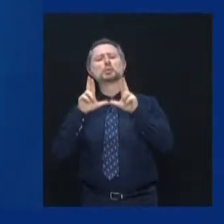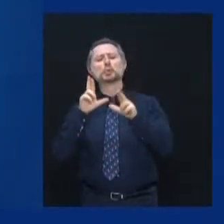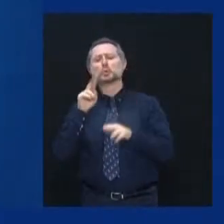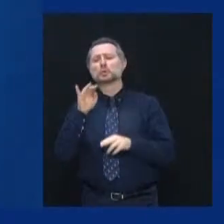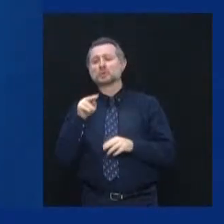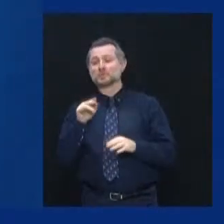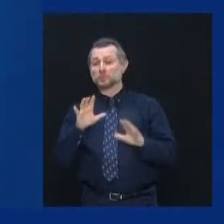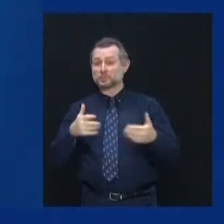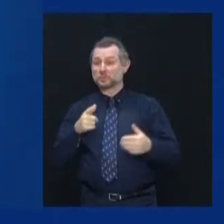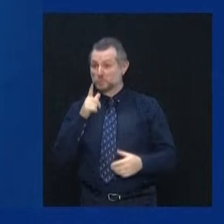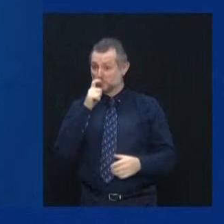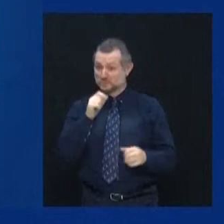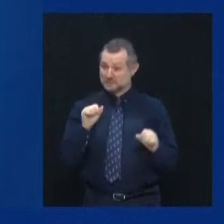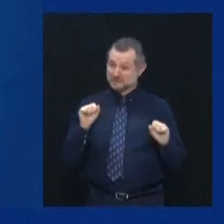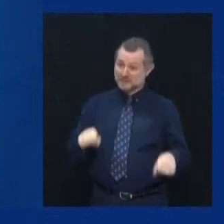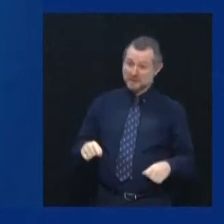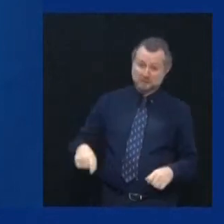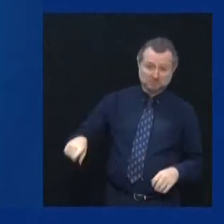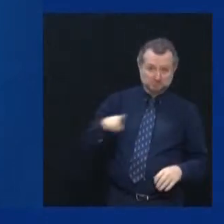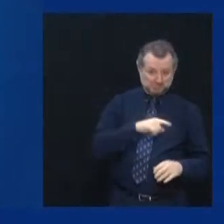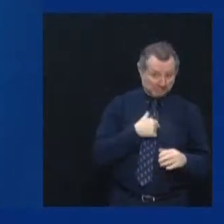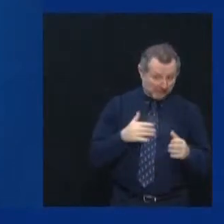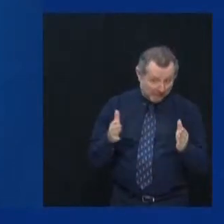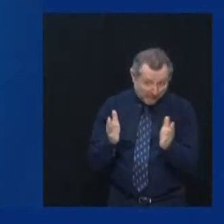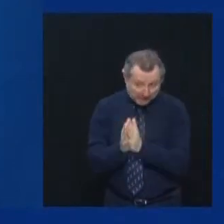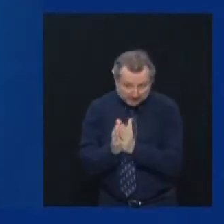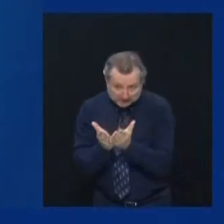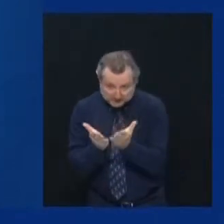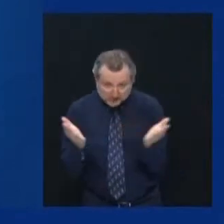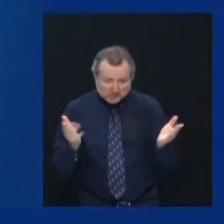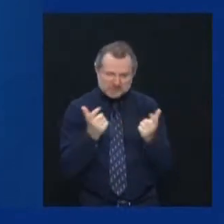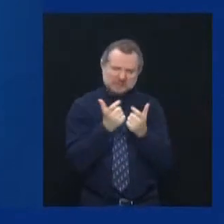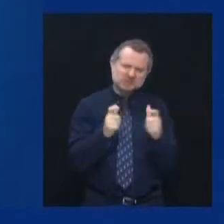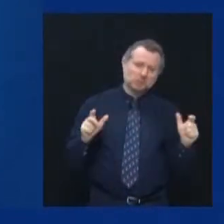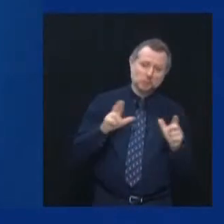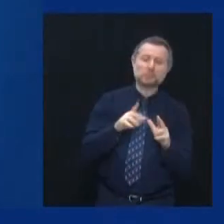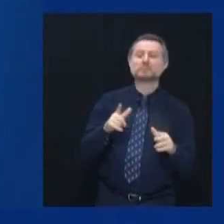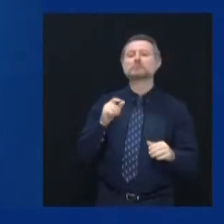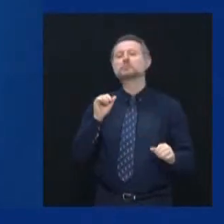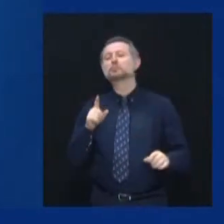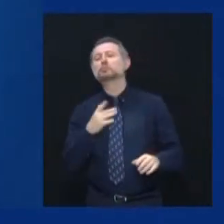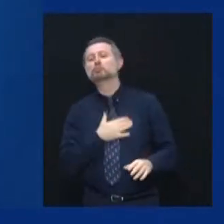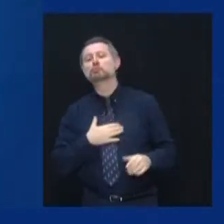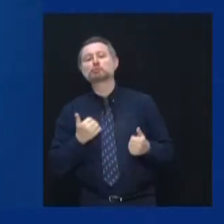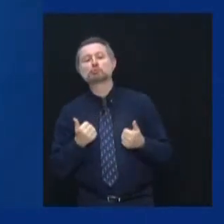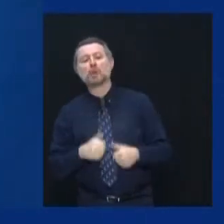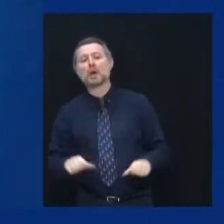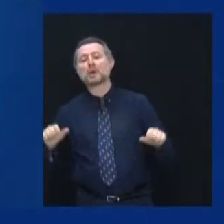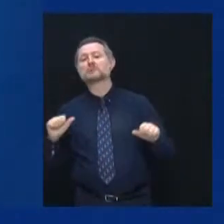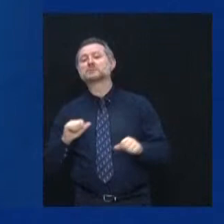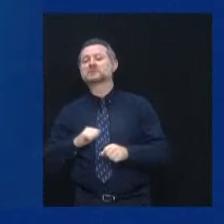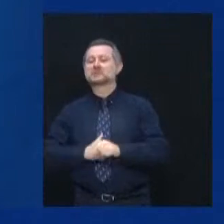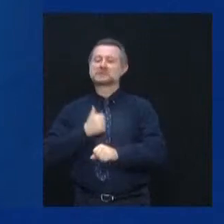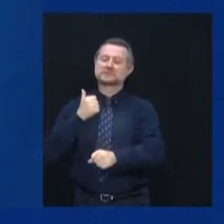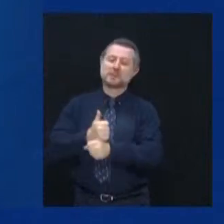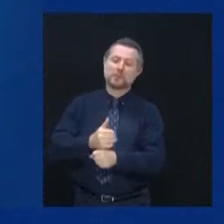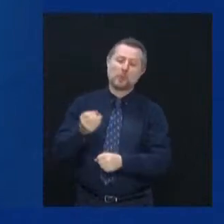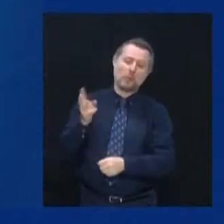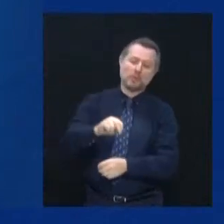the ability, I'm asking them to attempt to organize their own administration of the